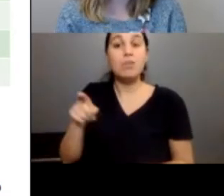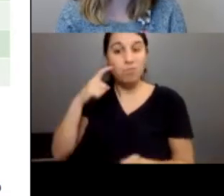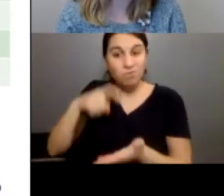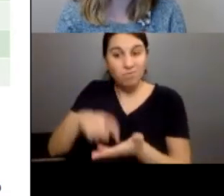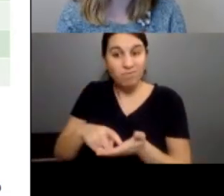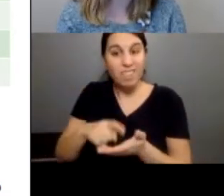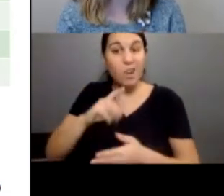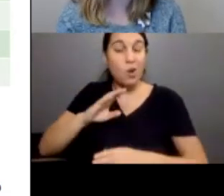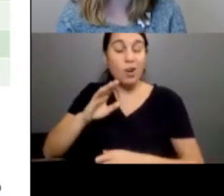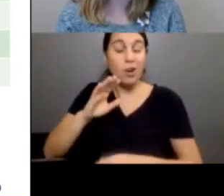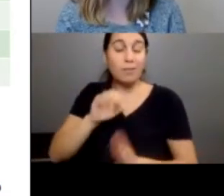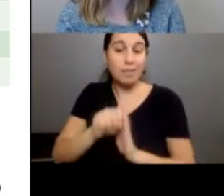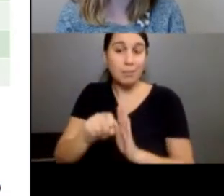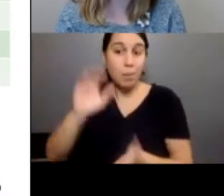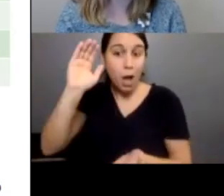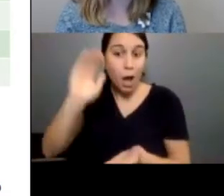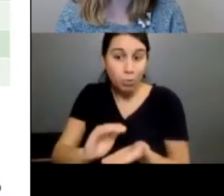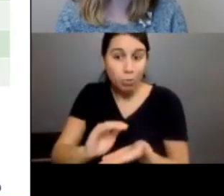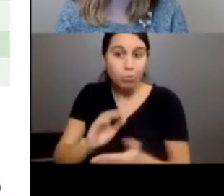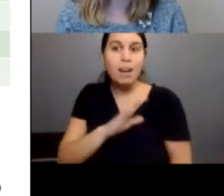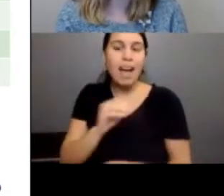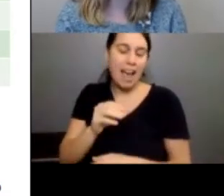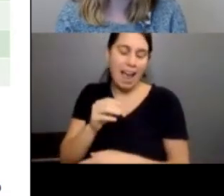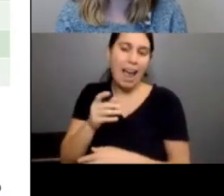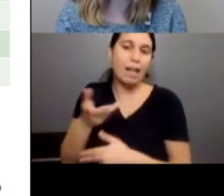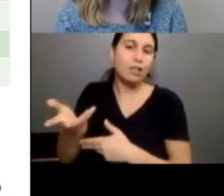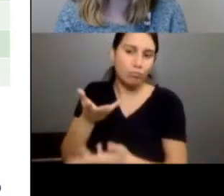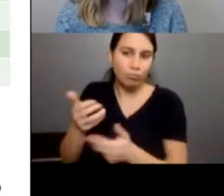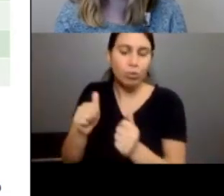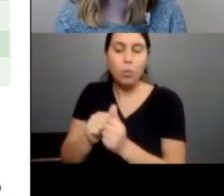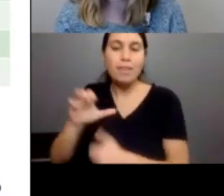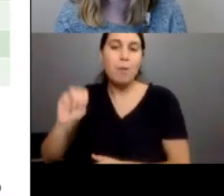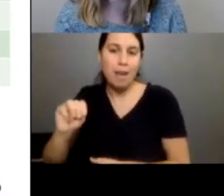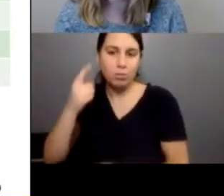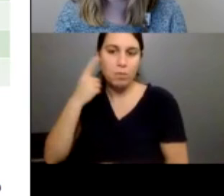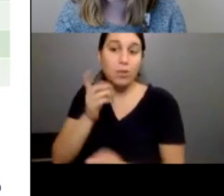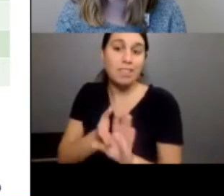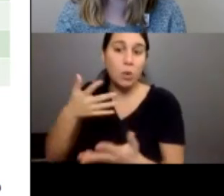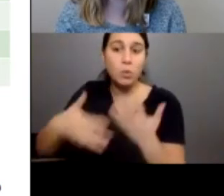she was actively engaged in care management, following through on psychosocial interventions.